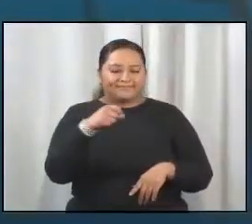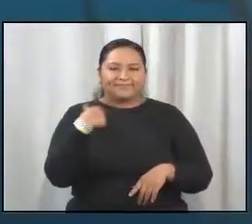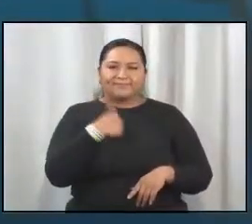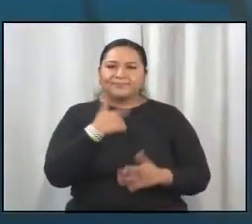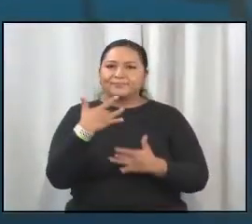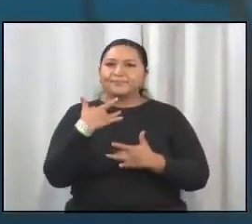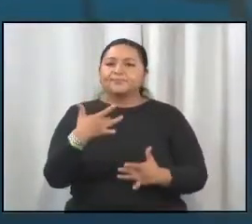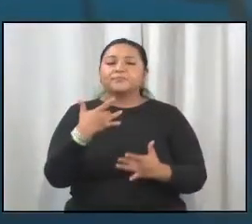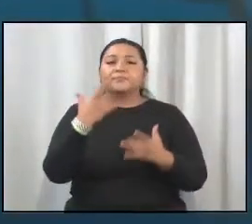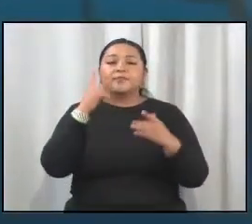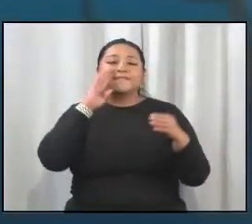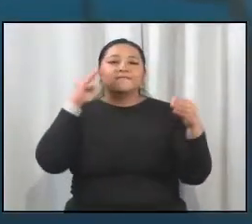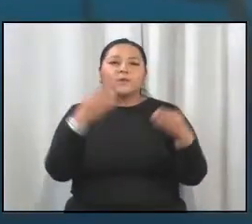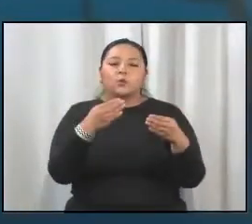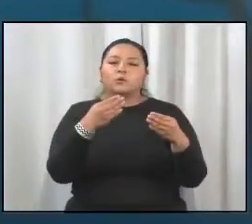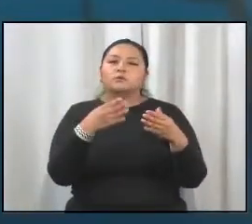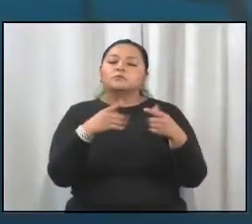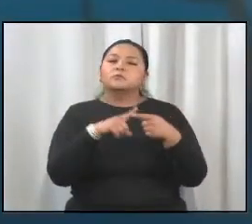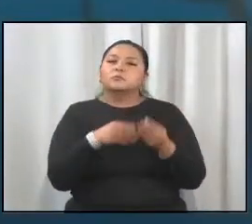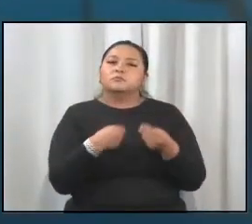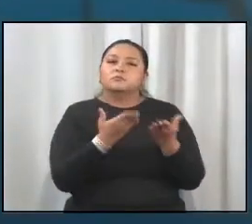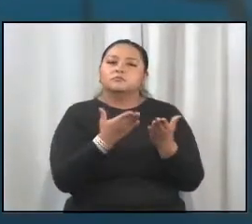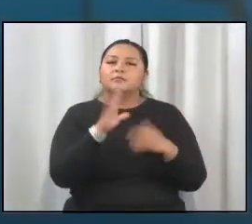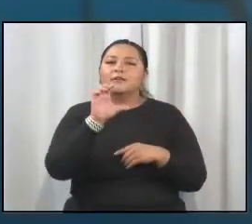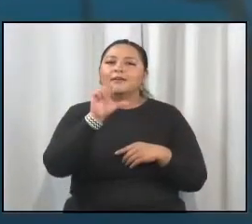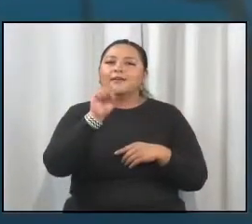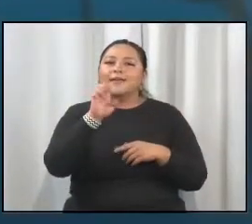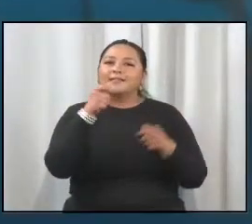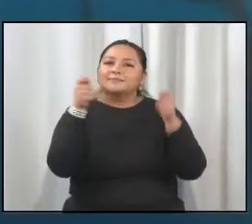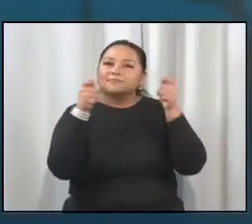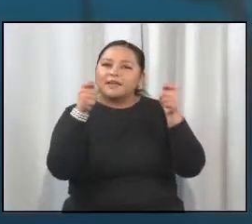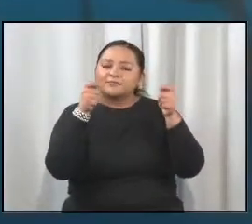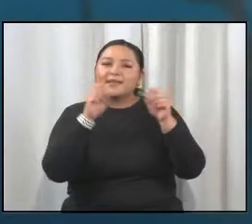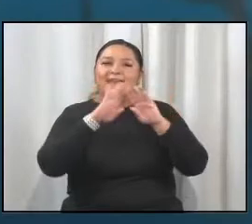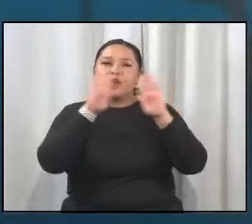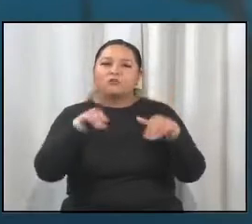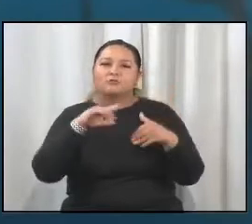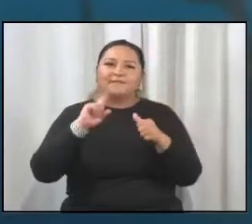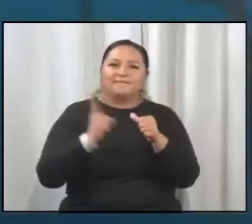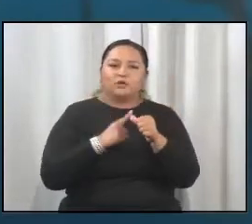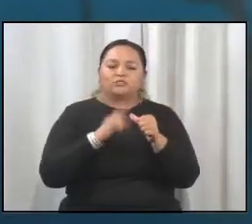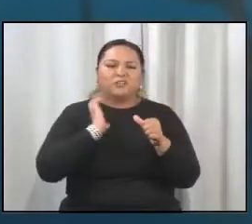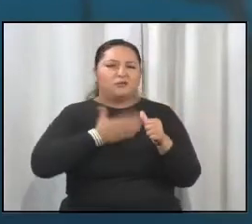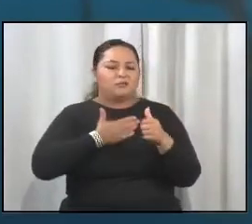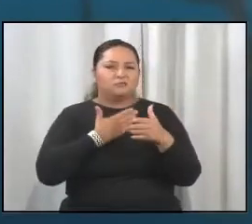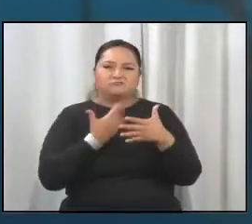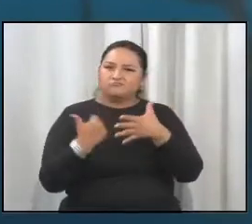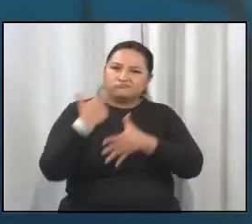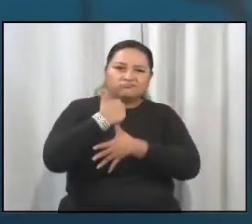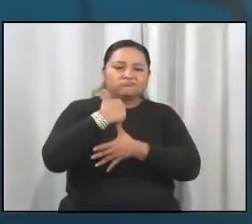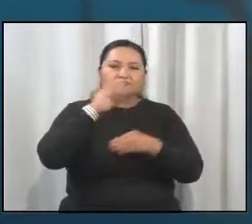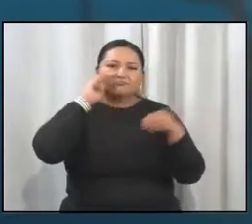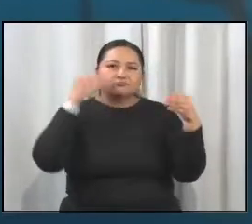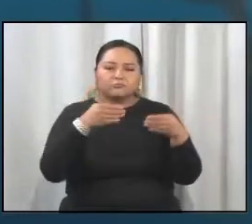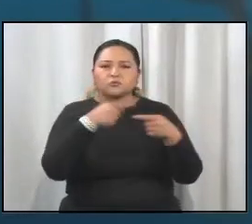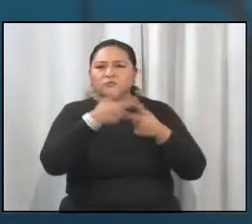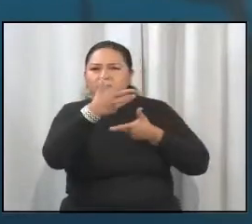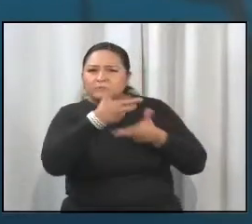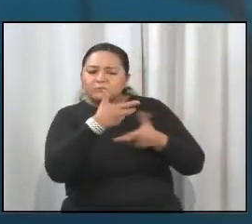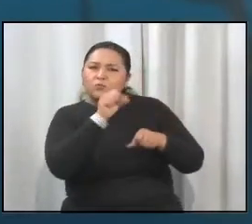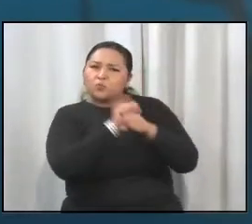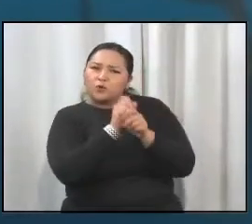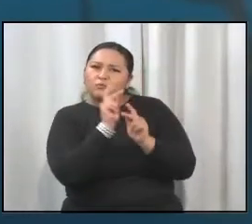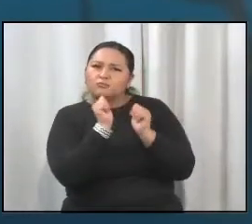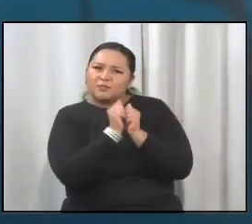housing-focused case management. We screen for housing programs, so that's the first priority always, is to be able to work for folks to be able to